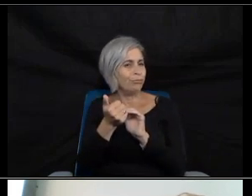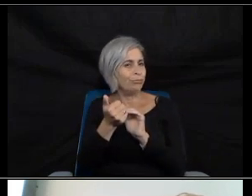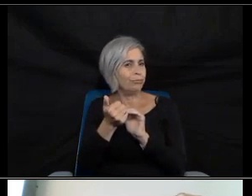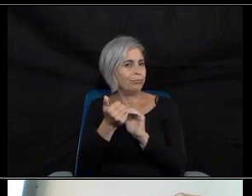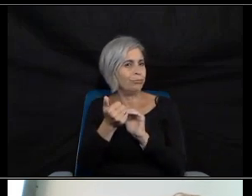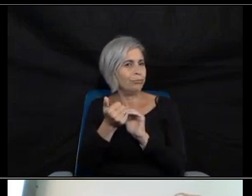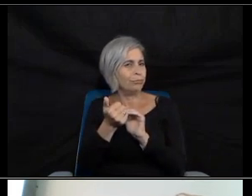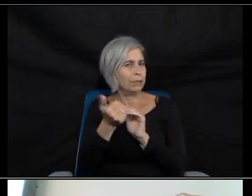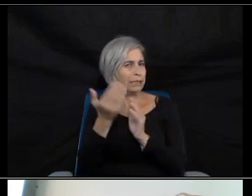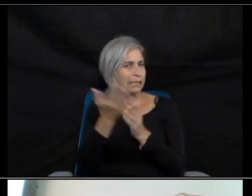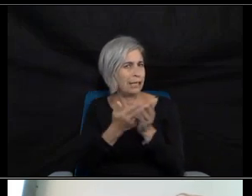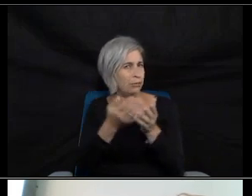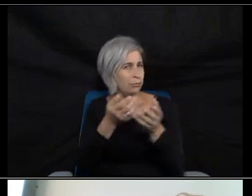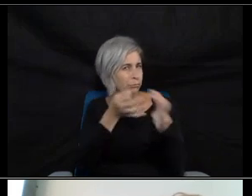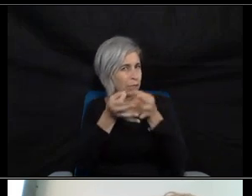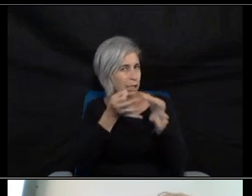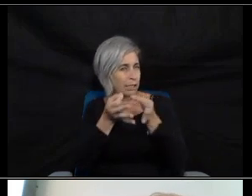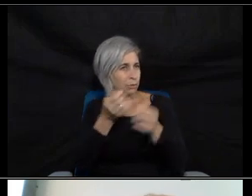Will someone do that?